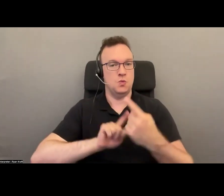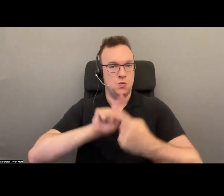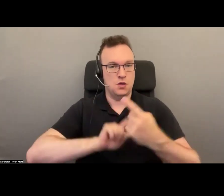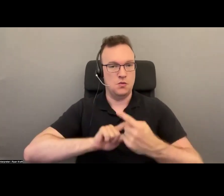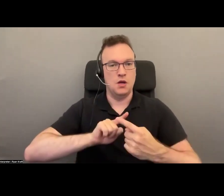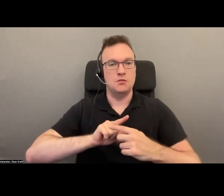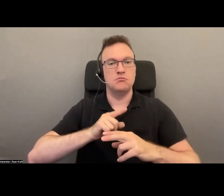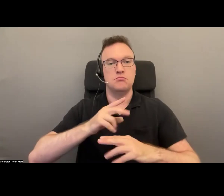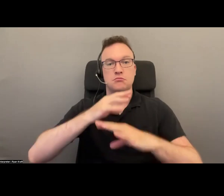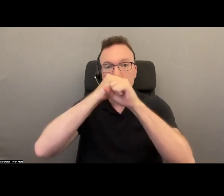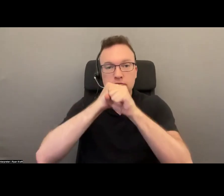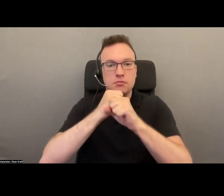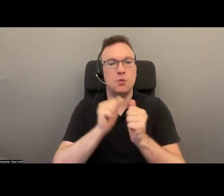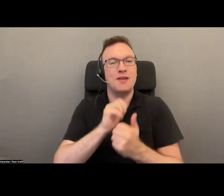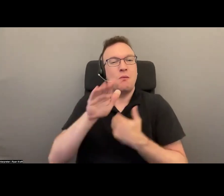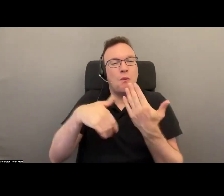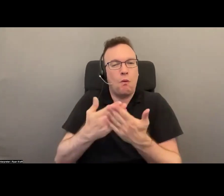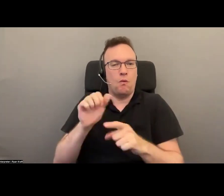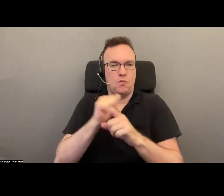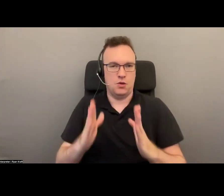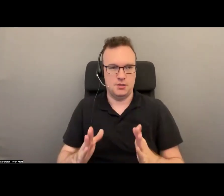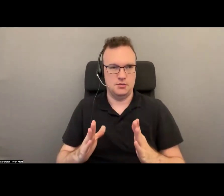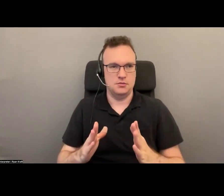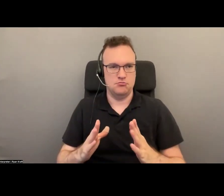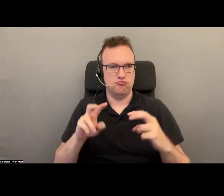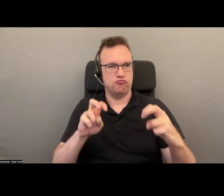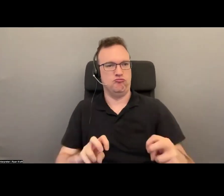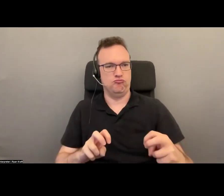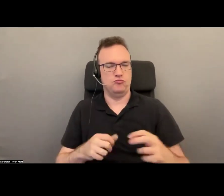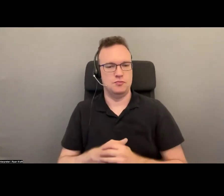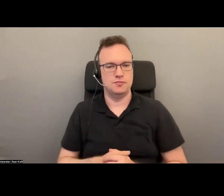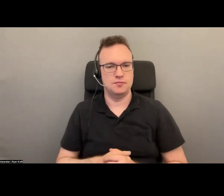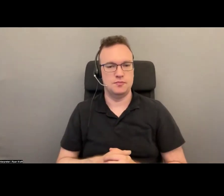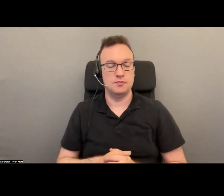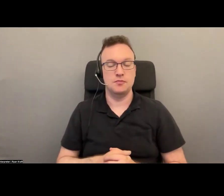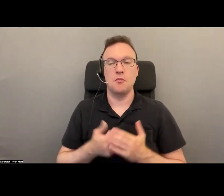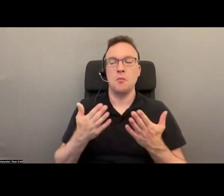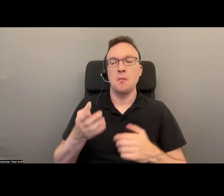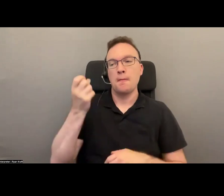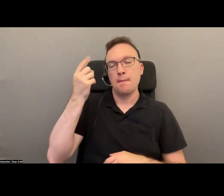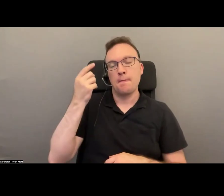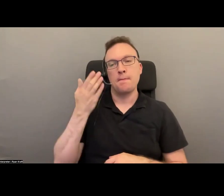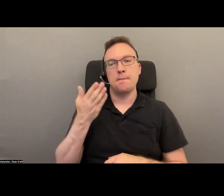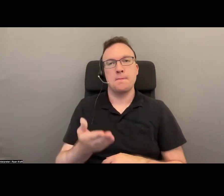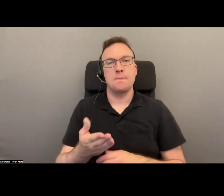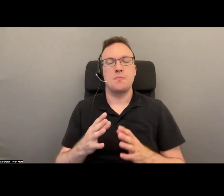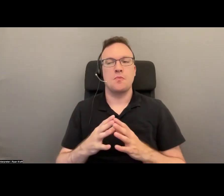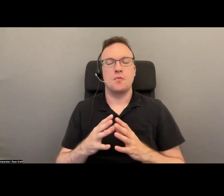confidentially with every apprentice who we work with. That being said, we